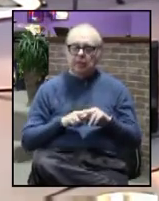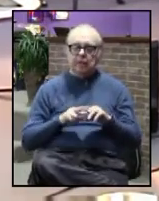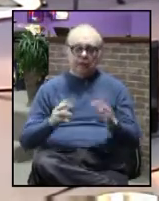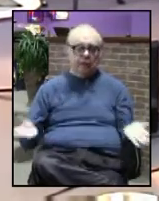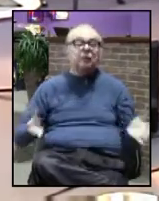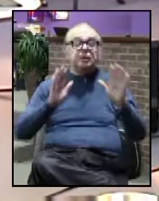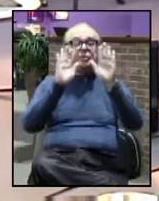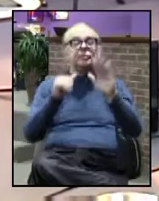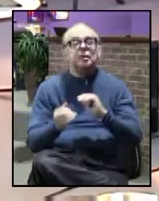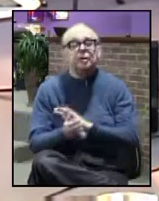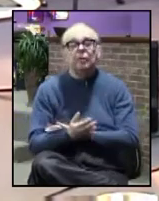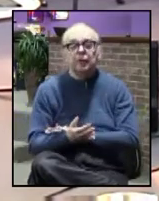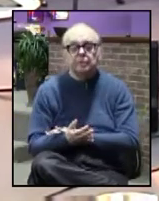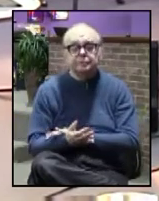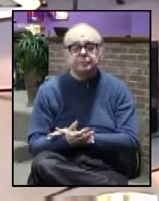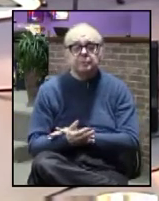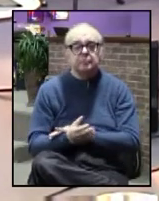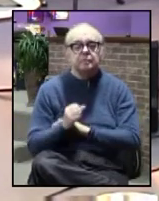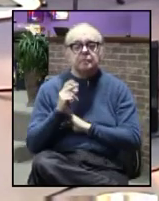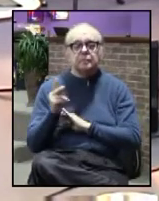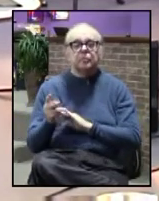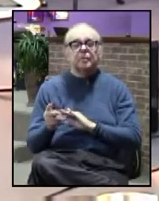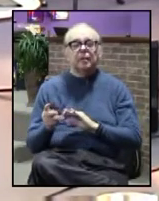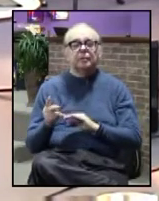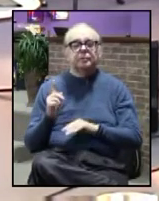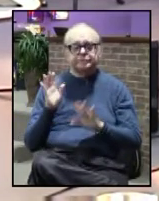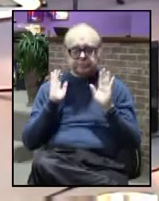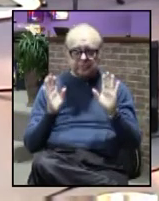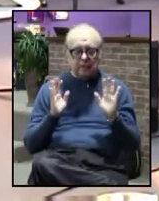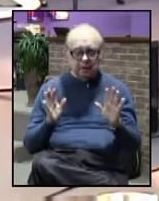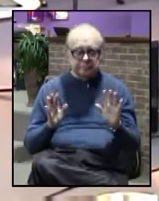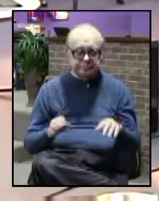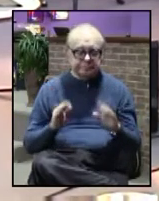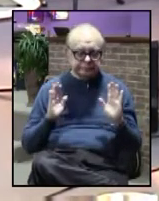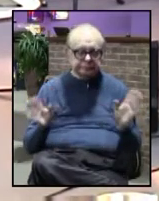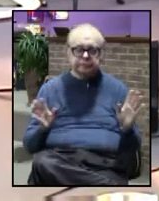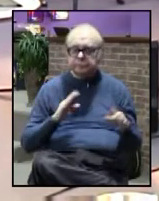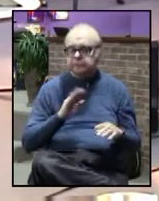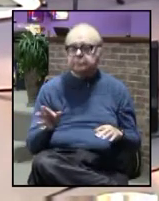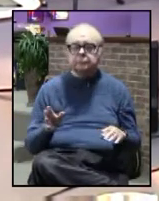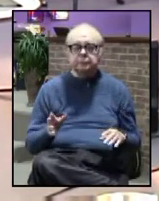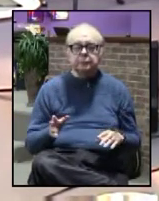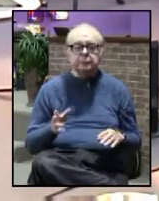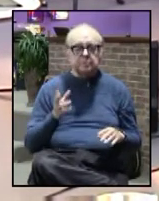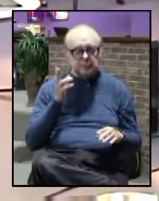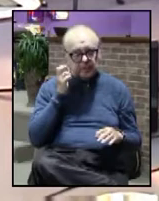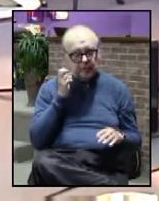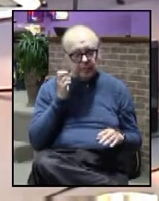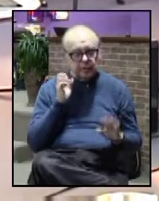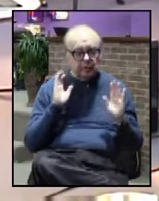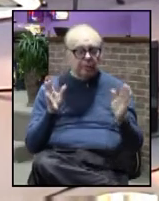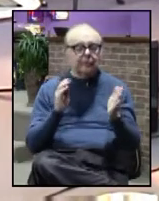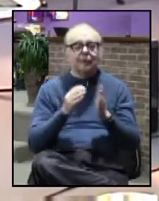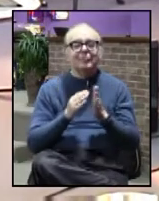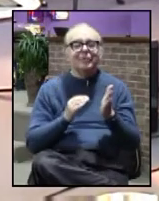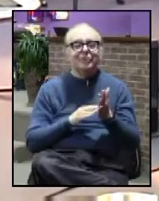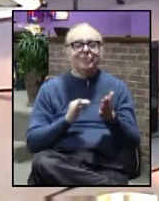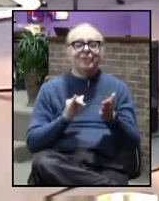Sunday morning. Okay? That's wonderful and excellent that you all are listening to such a wonderful message this morning.